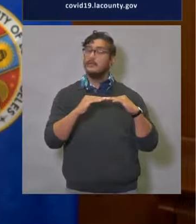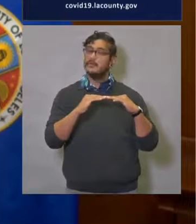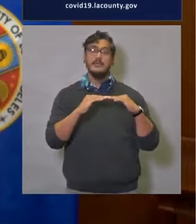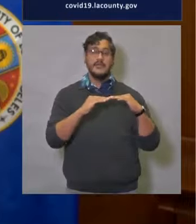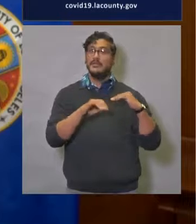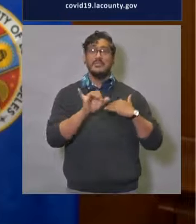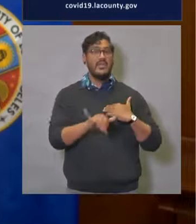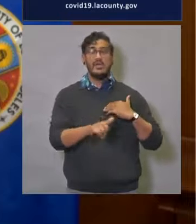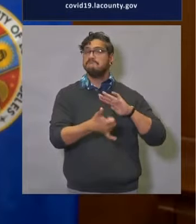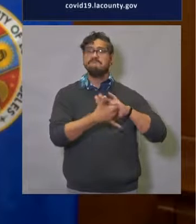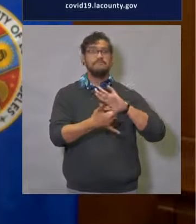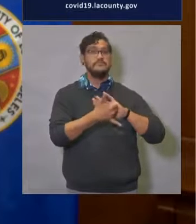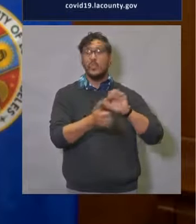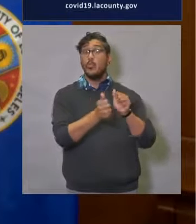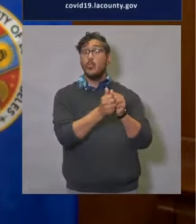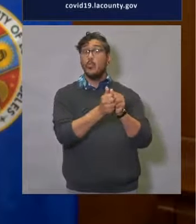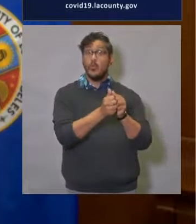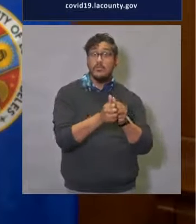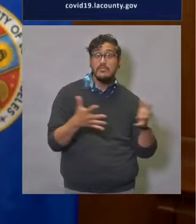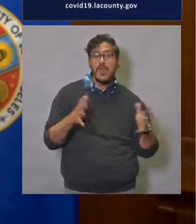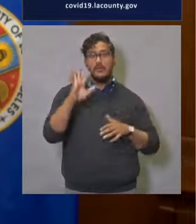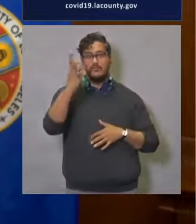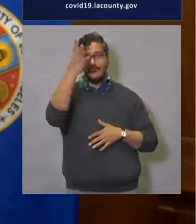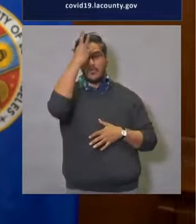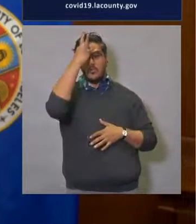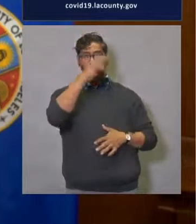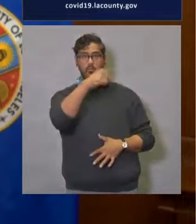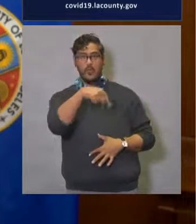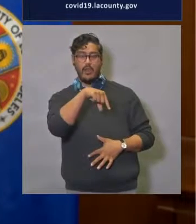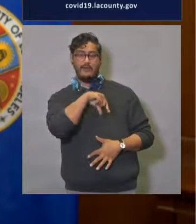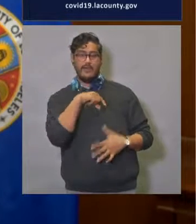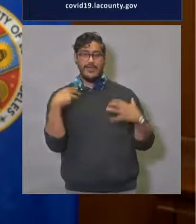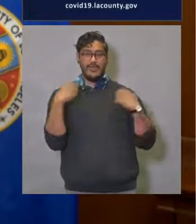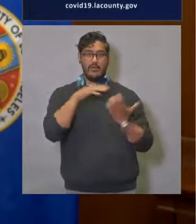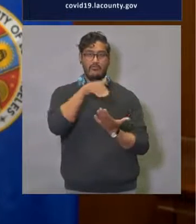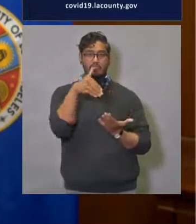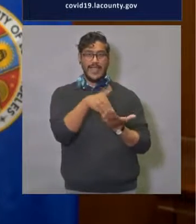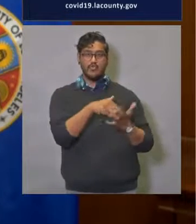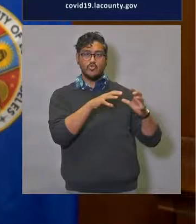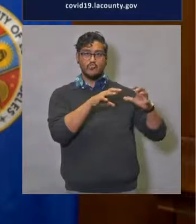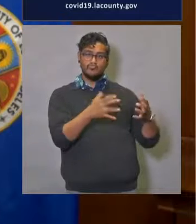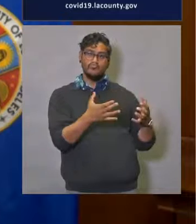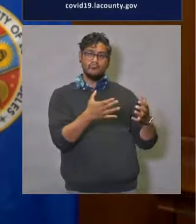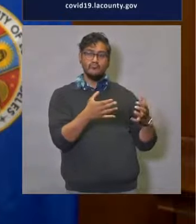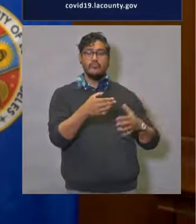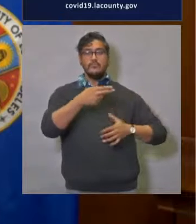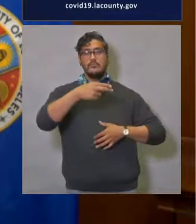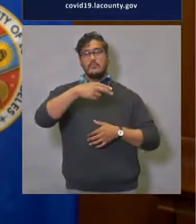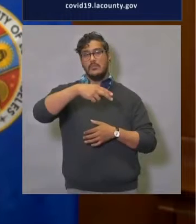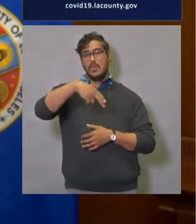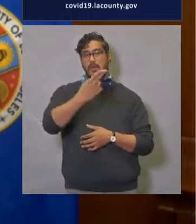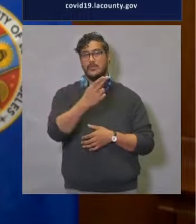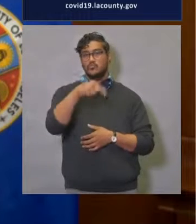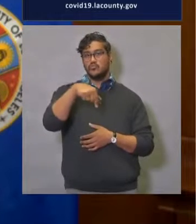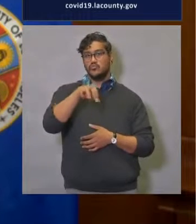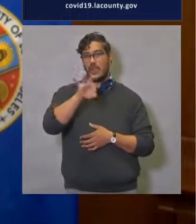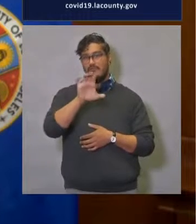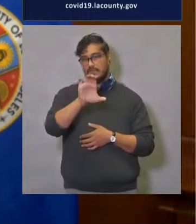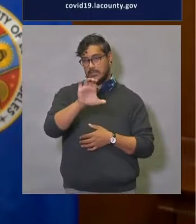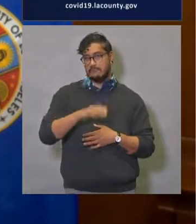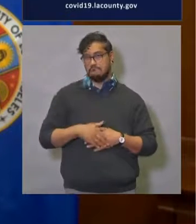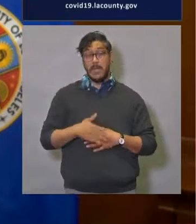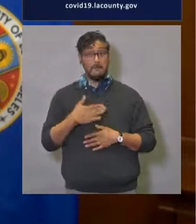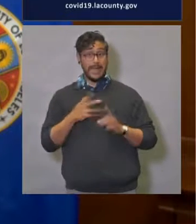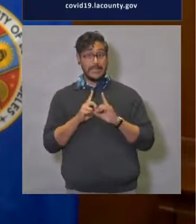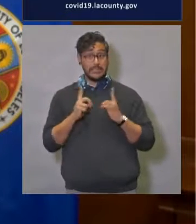be possible without our federally qualified health centers, known as FQHCs. In my district